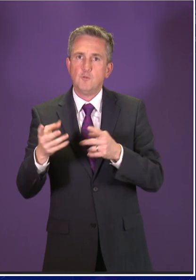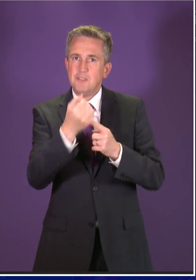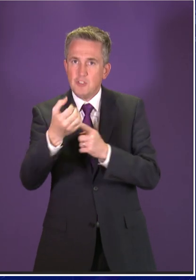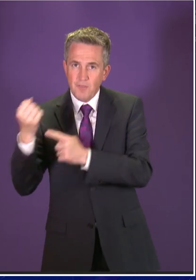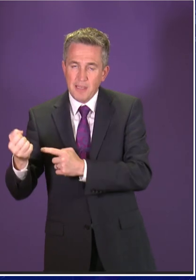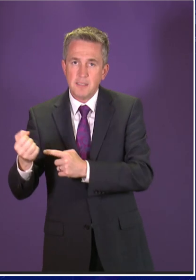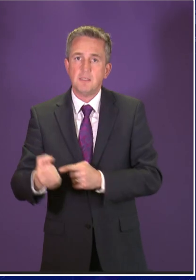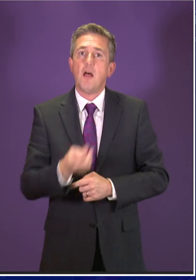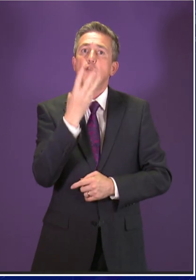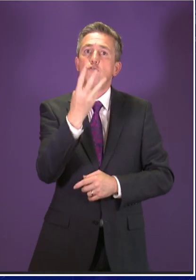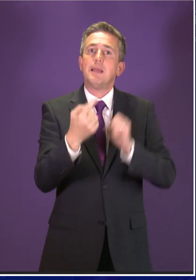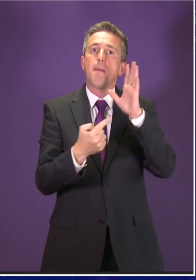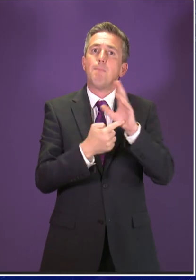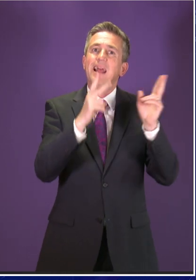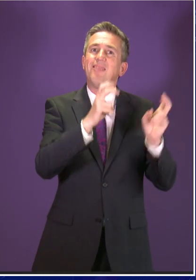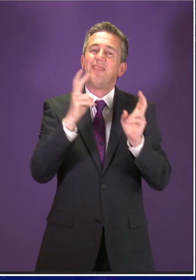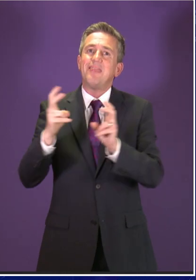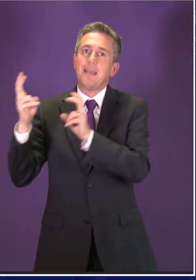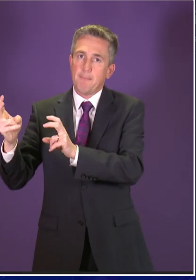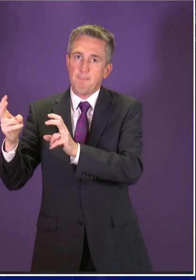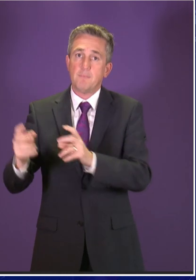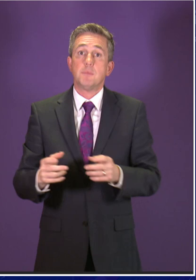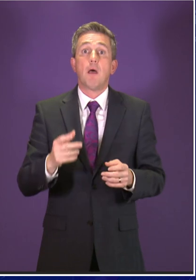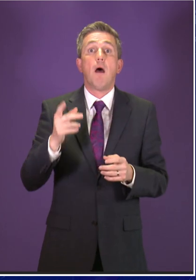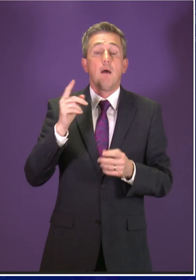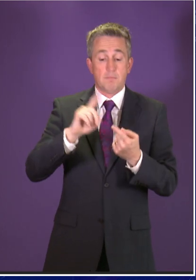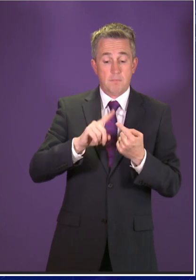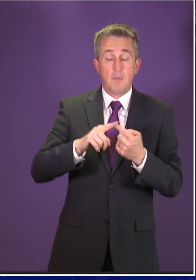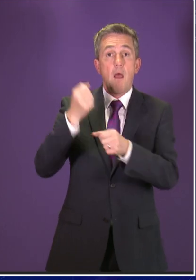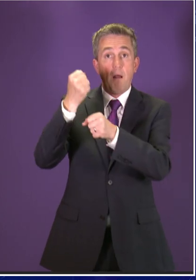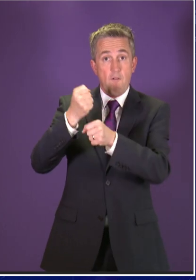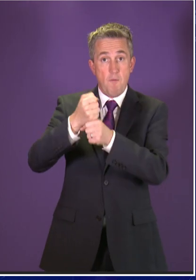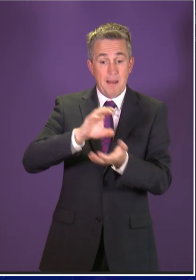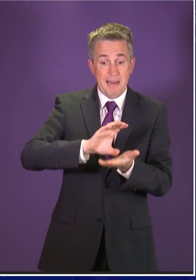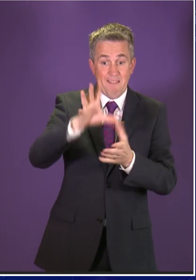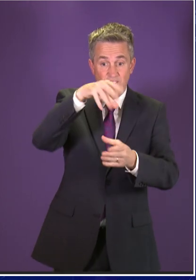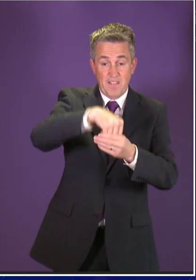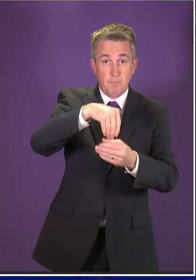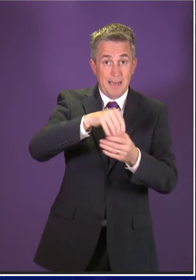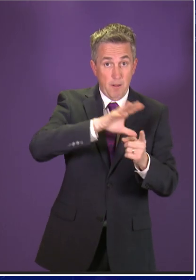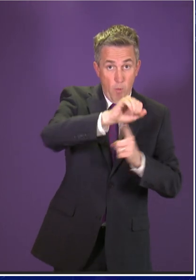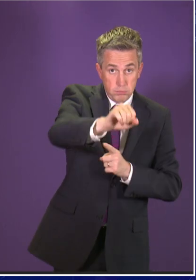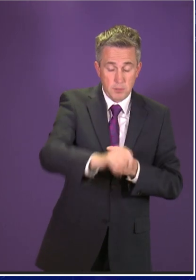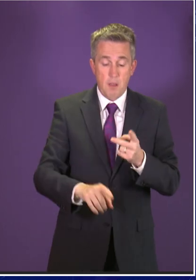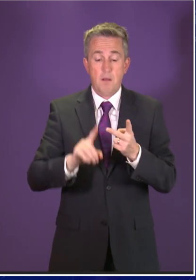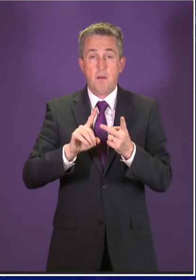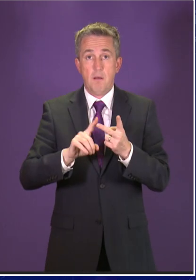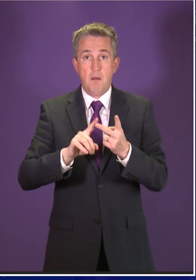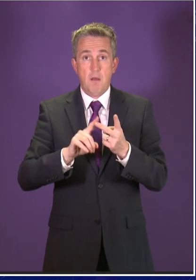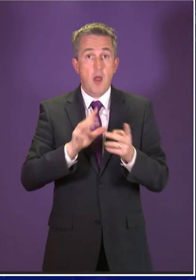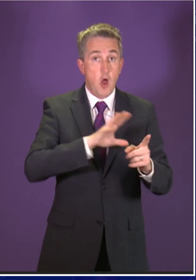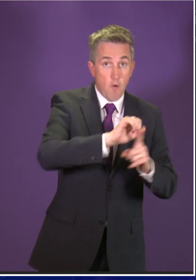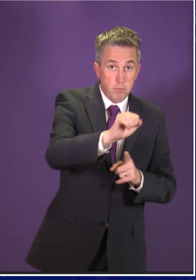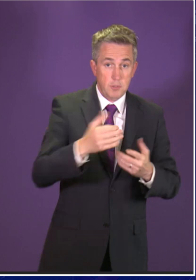three central themes: the importance of government investment in culture, the relationship between culture and